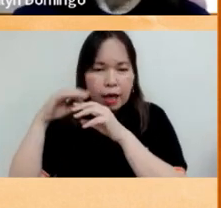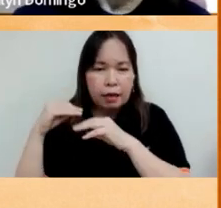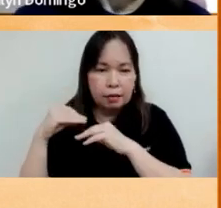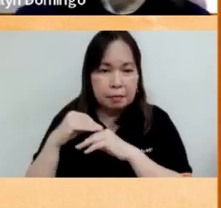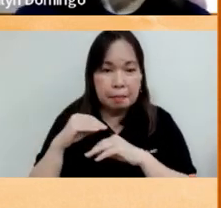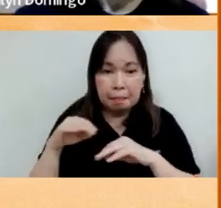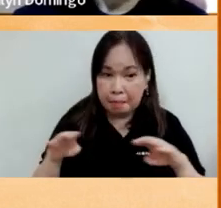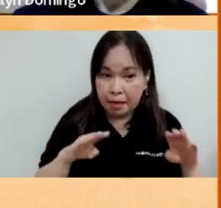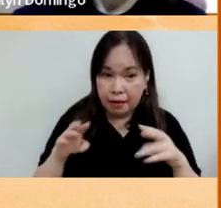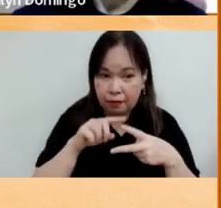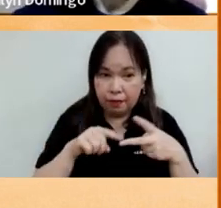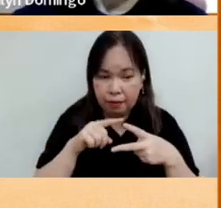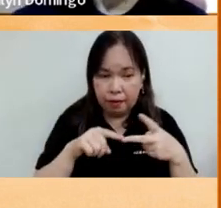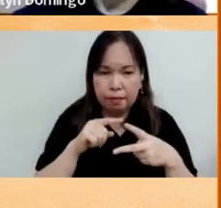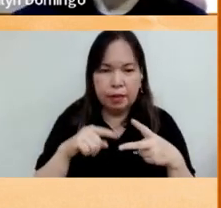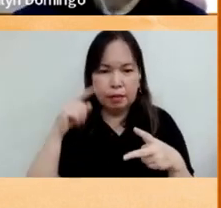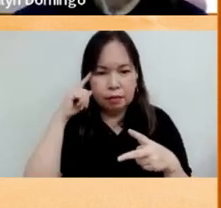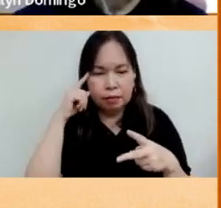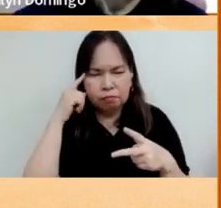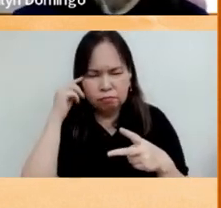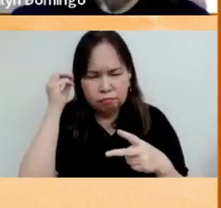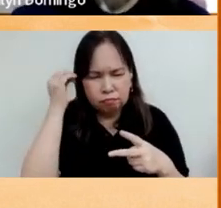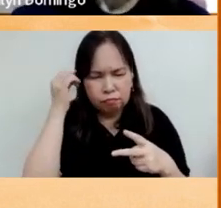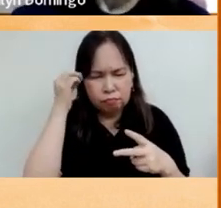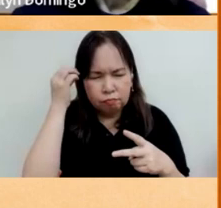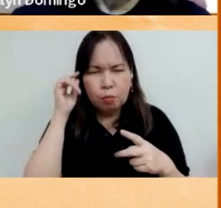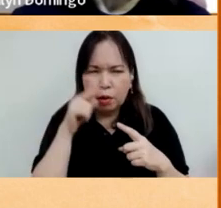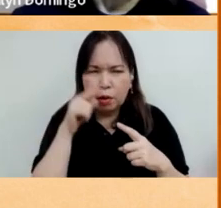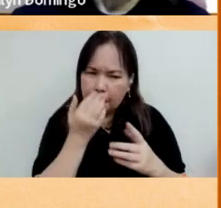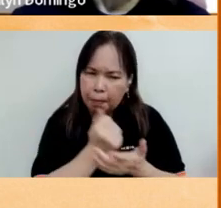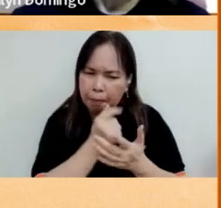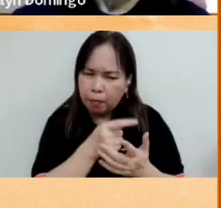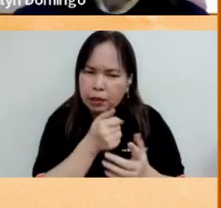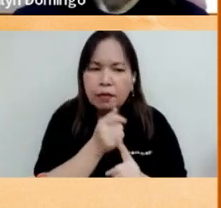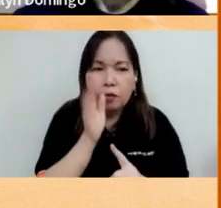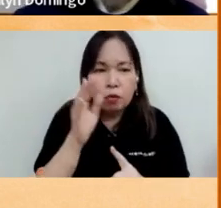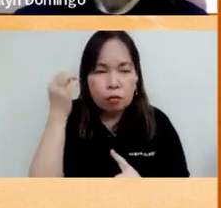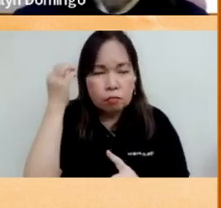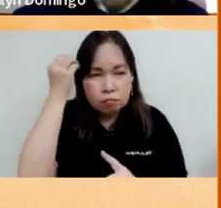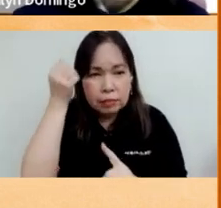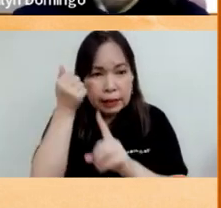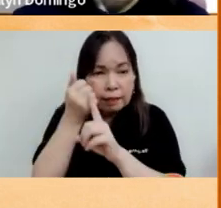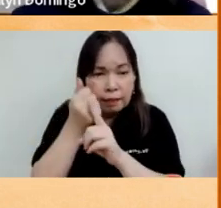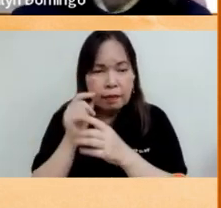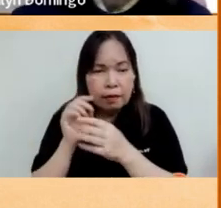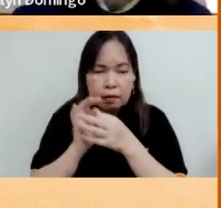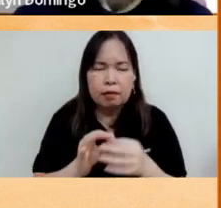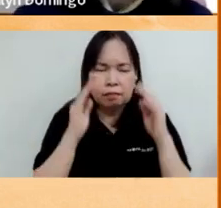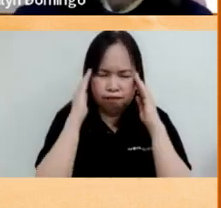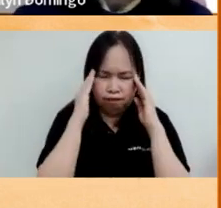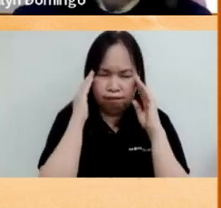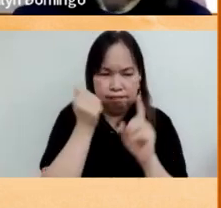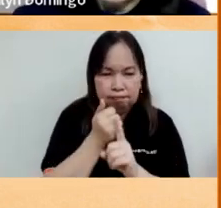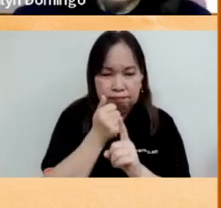helps young clients understand how their thoughts contribute to their anxiety symptoms. So